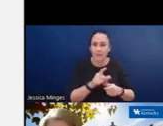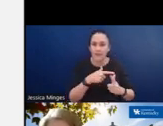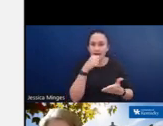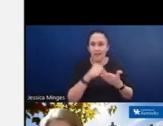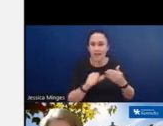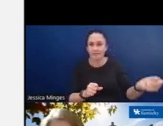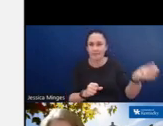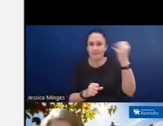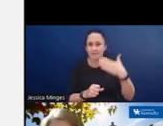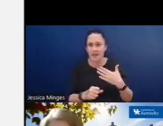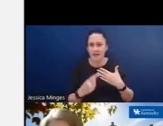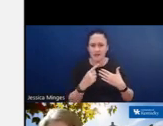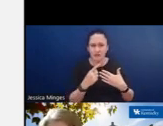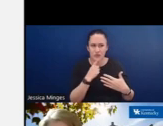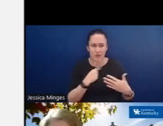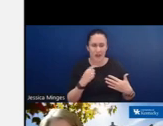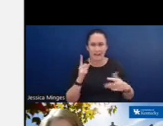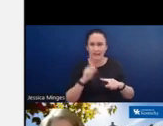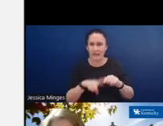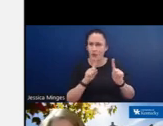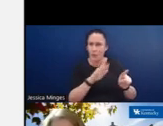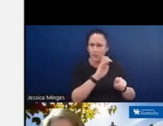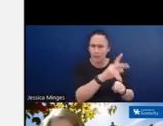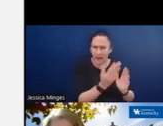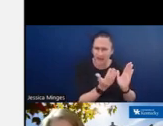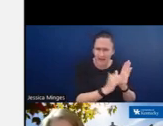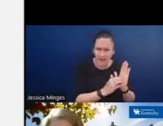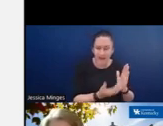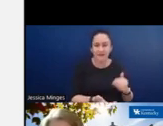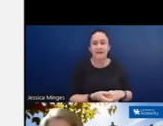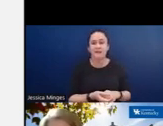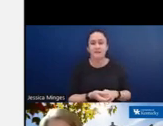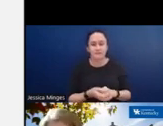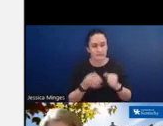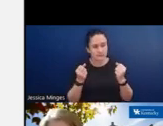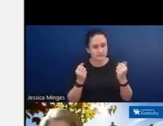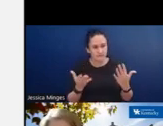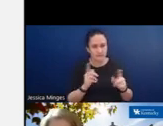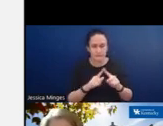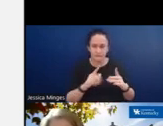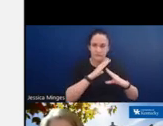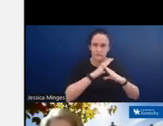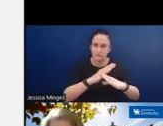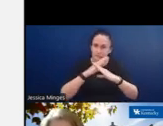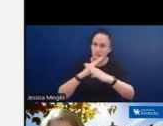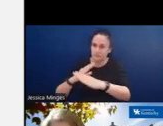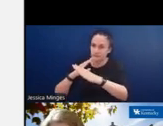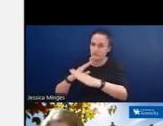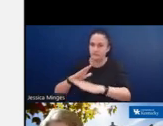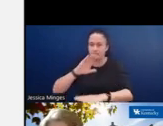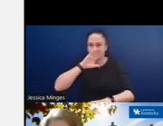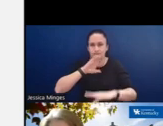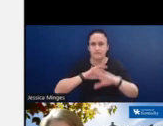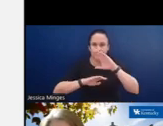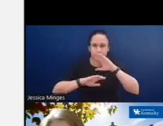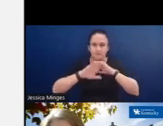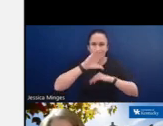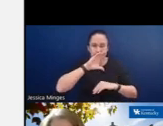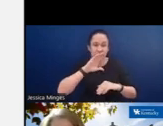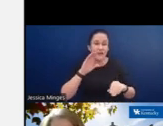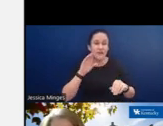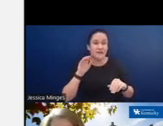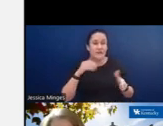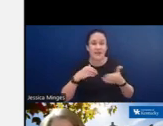saying that I can't come back again. So there are whole lot of barriers that people who maybe perhaps want to